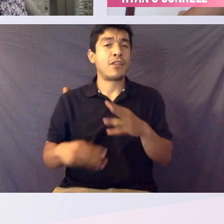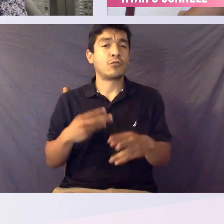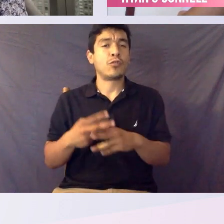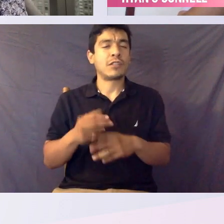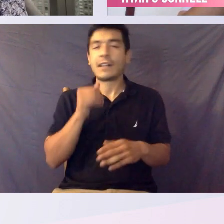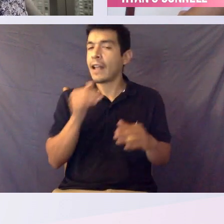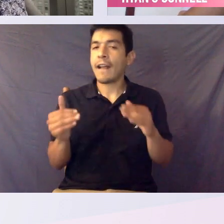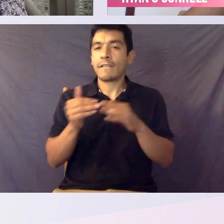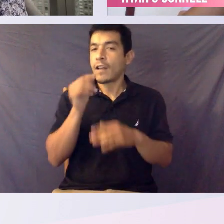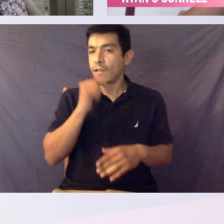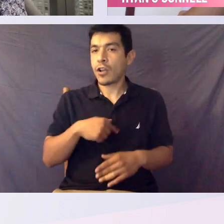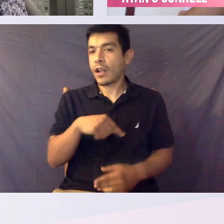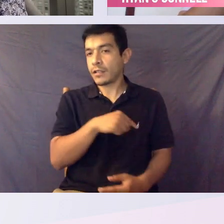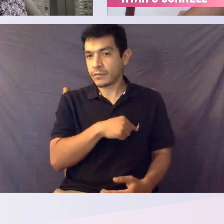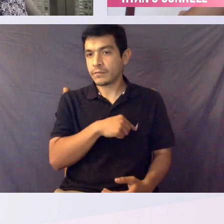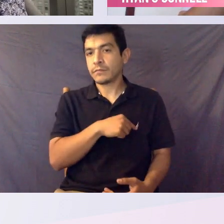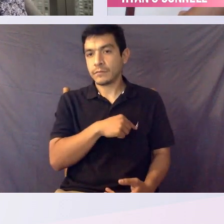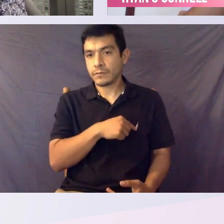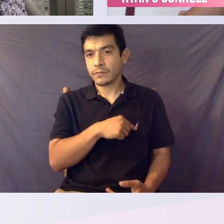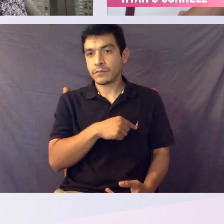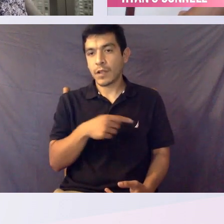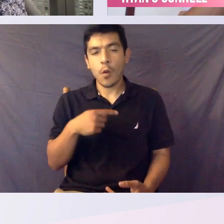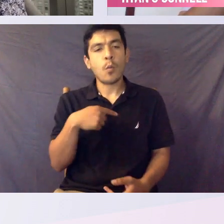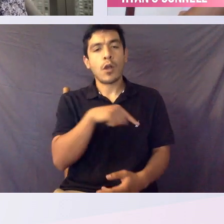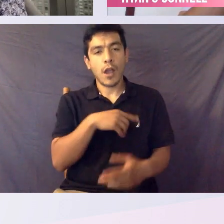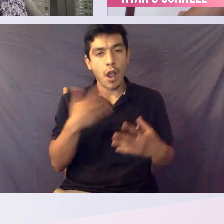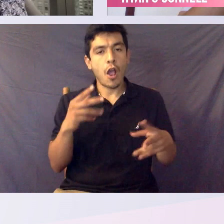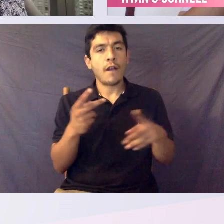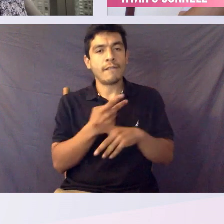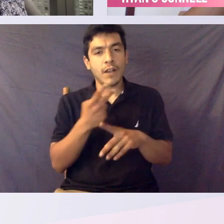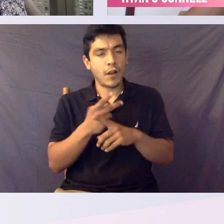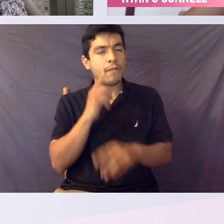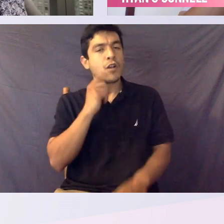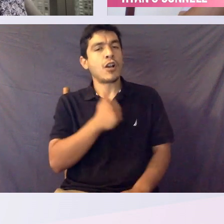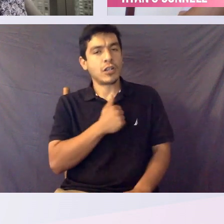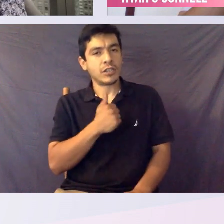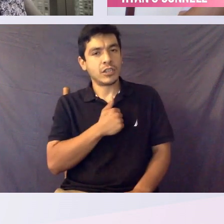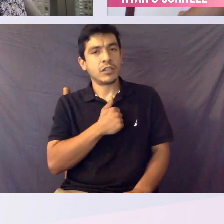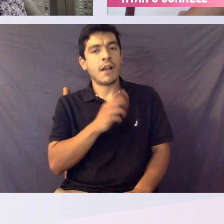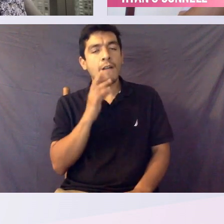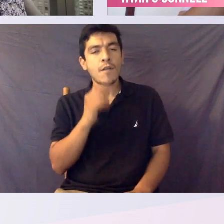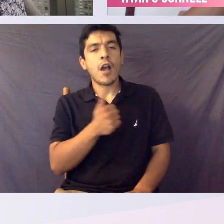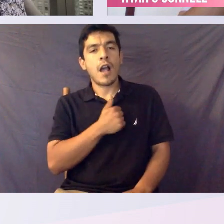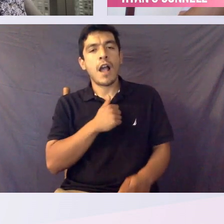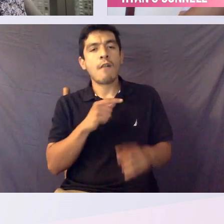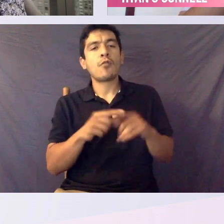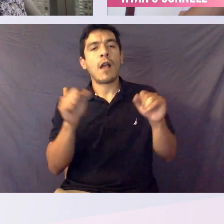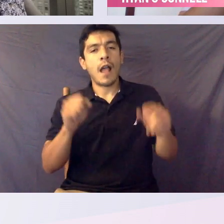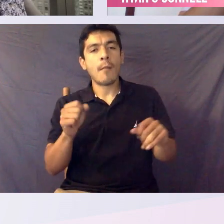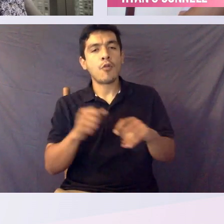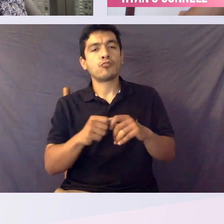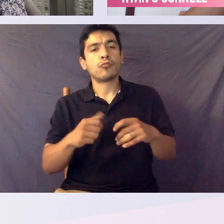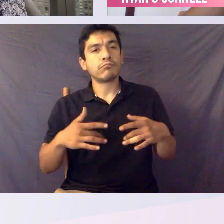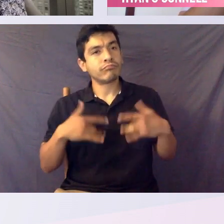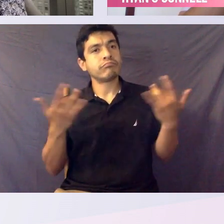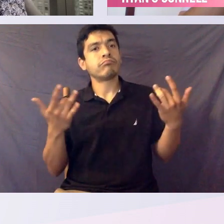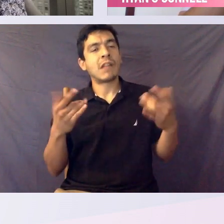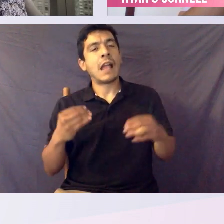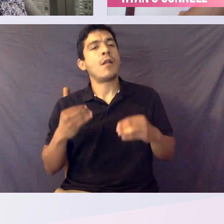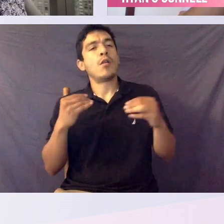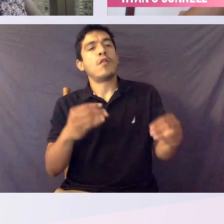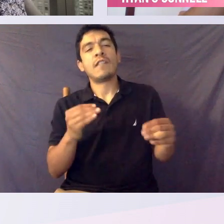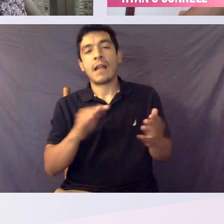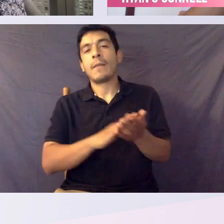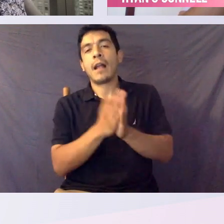us. Like we've figured it out for ourselves, and for ourselves to be able to be joyful and to move forward and to still be artists that like want